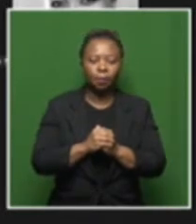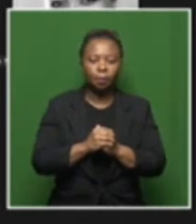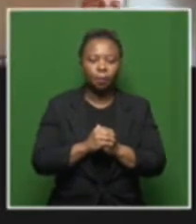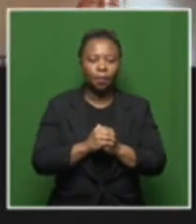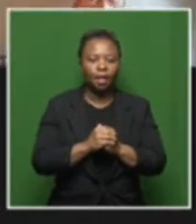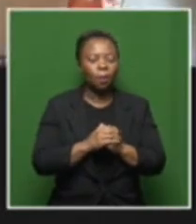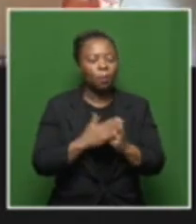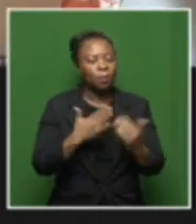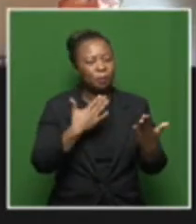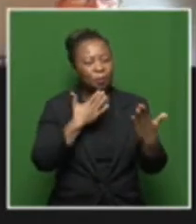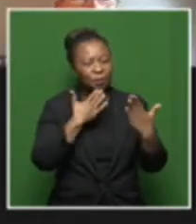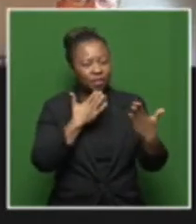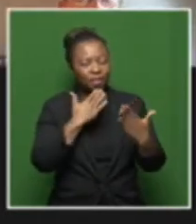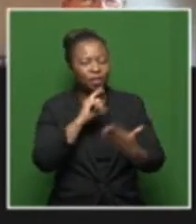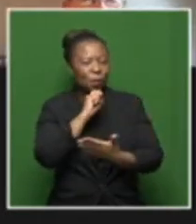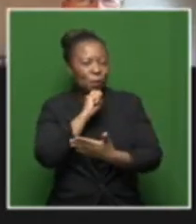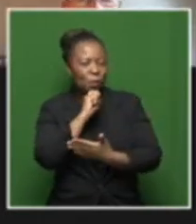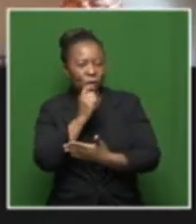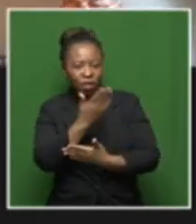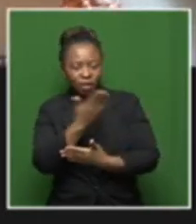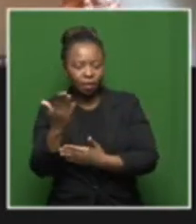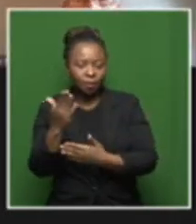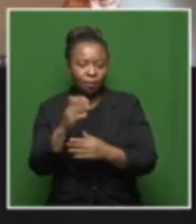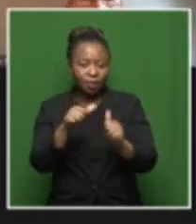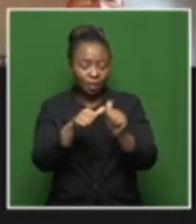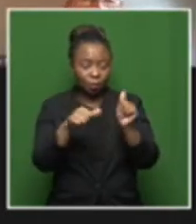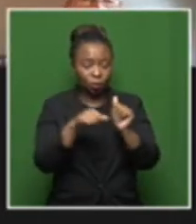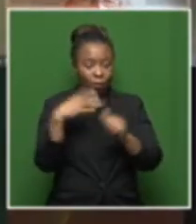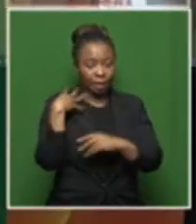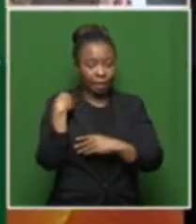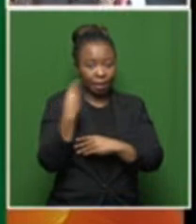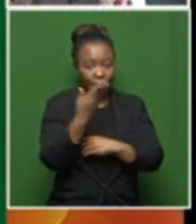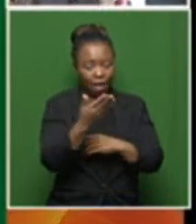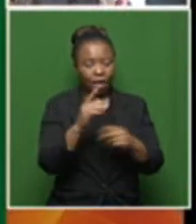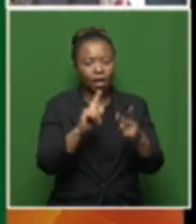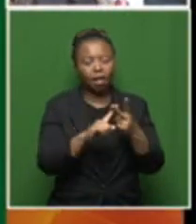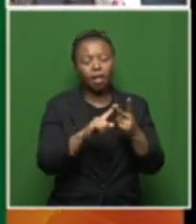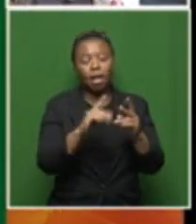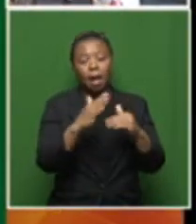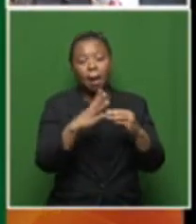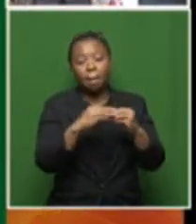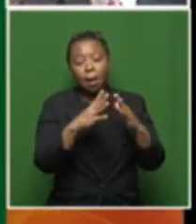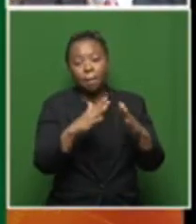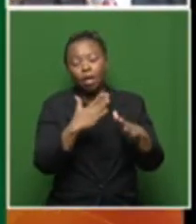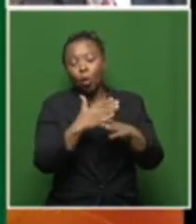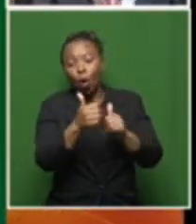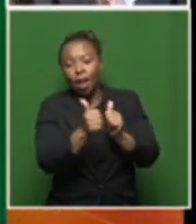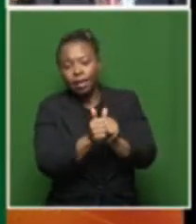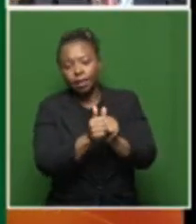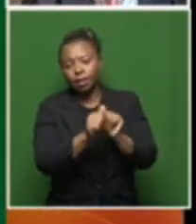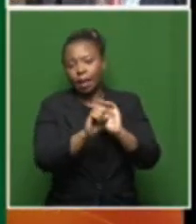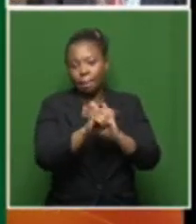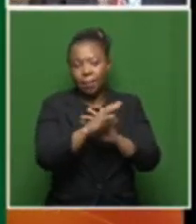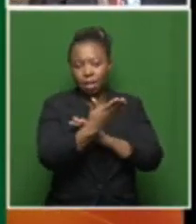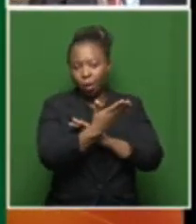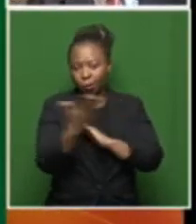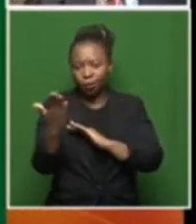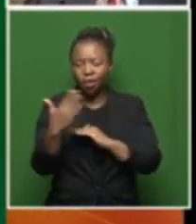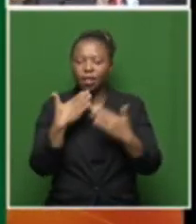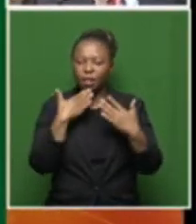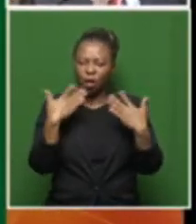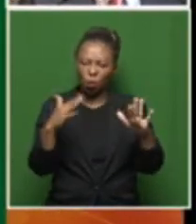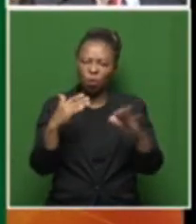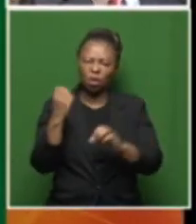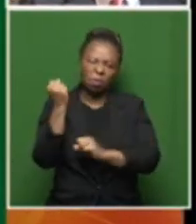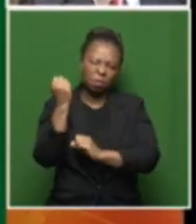Okay, thank you very much. Morning, Minister, morning, Deputy Minister, members of the media and colleagues. Thank you very much for the previous presentations.